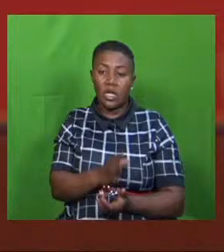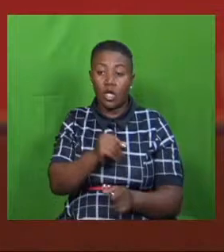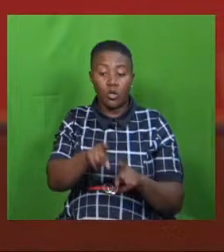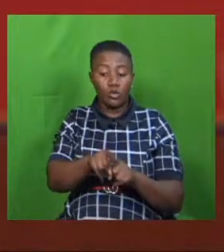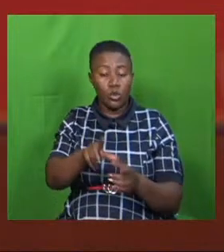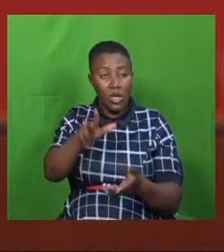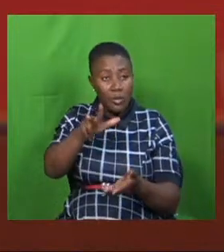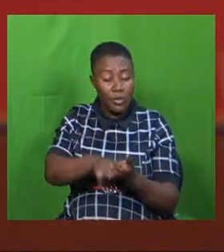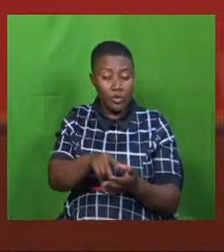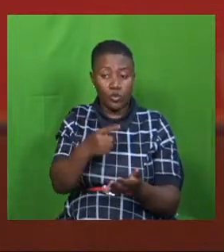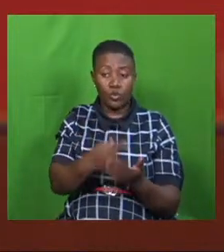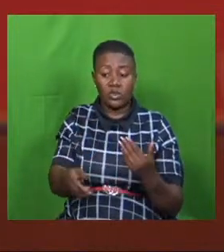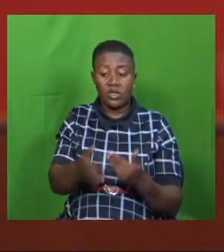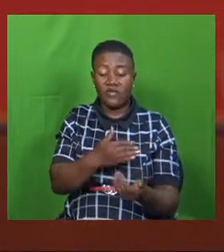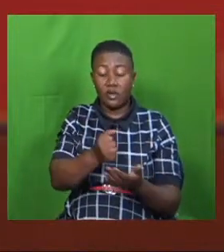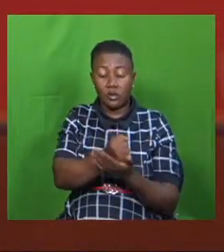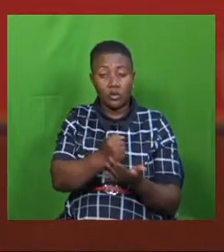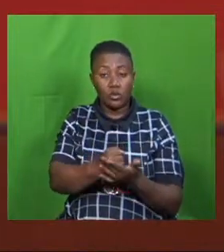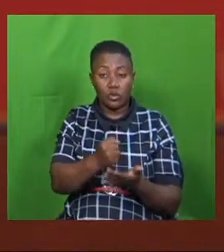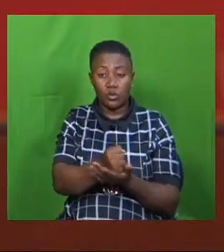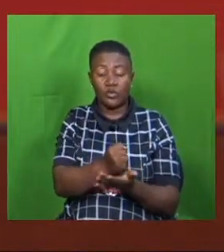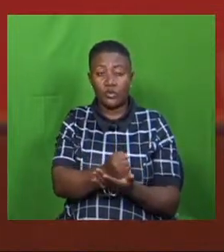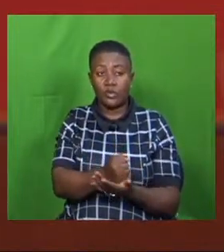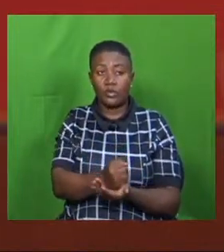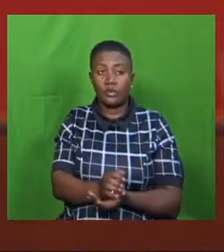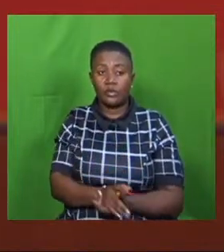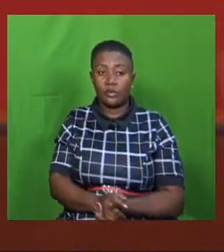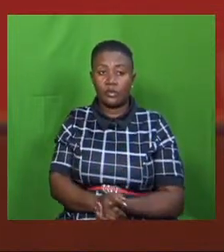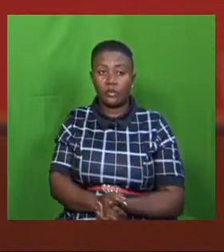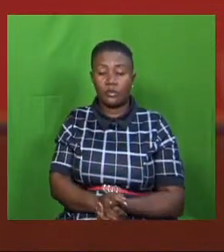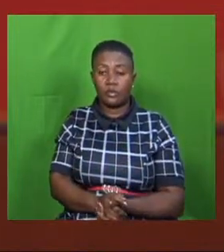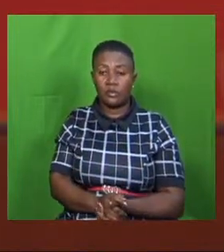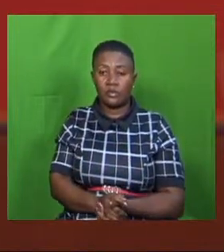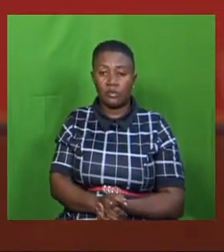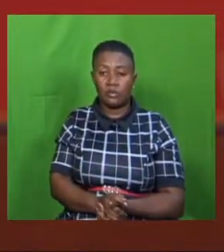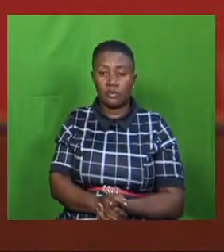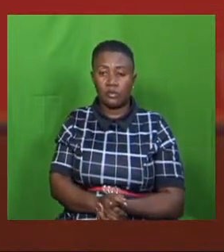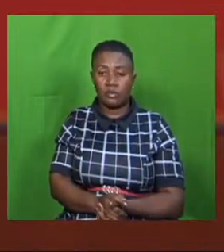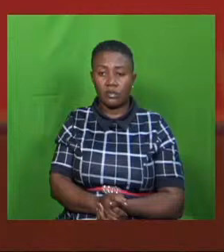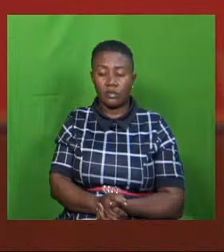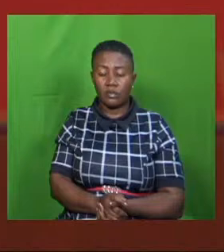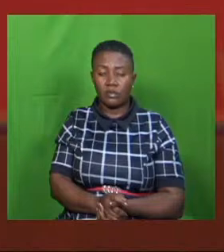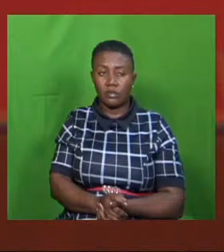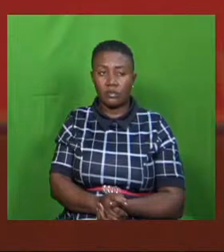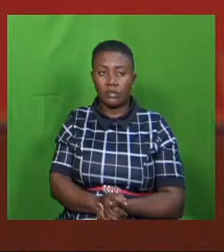charter by ratification. Yes, honorable members.